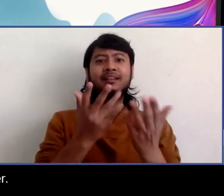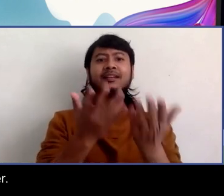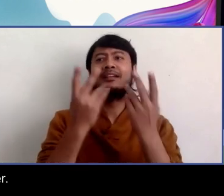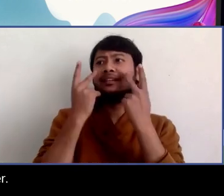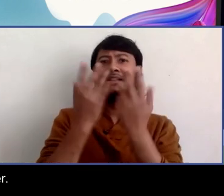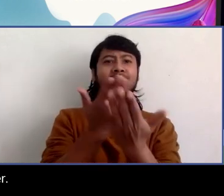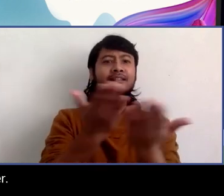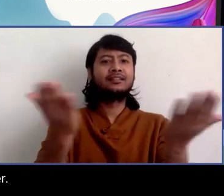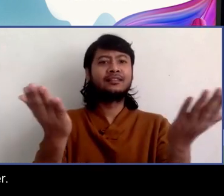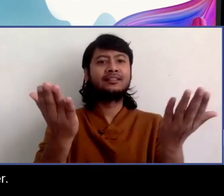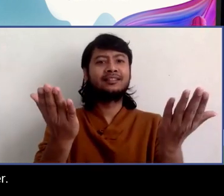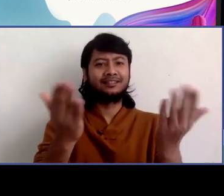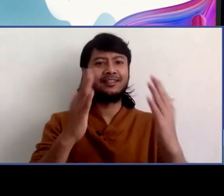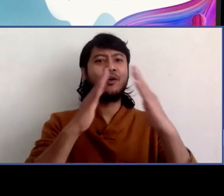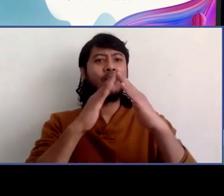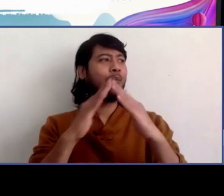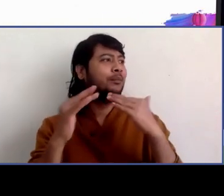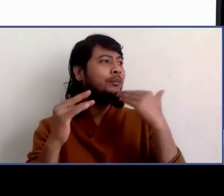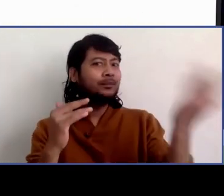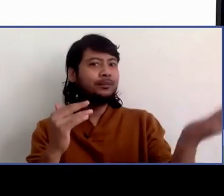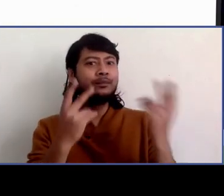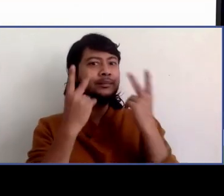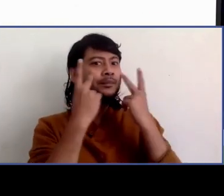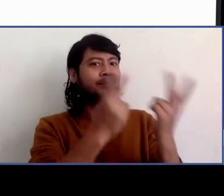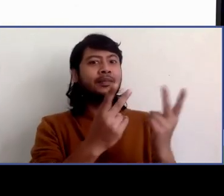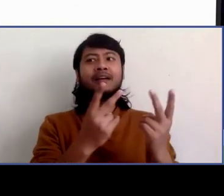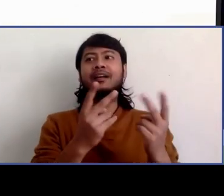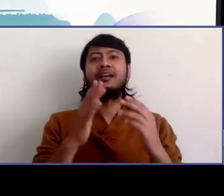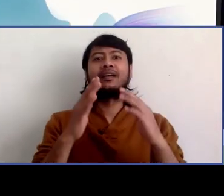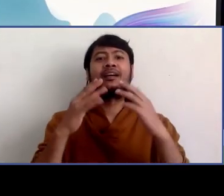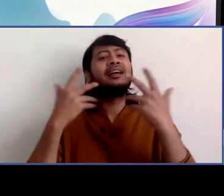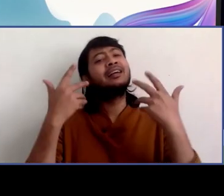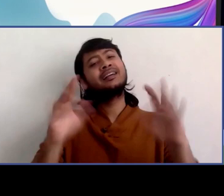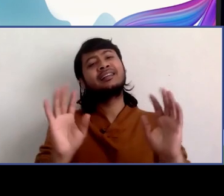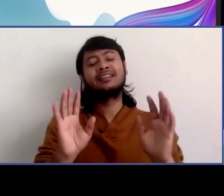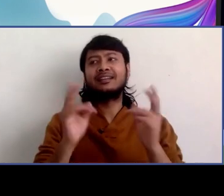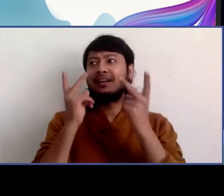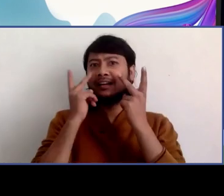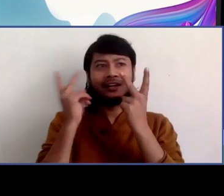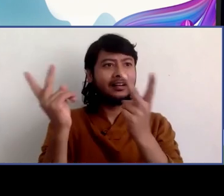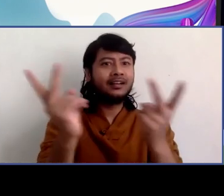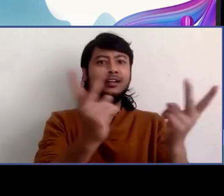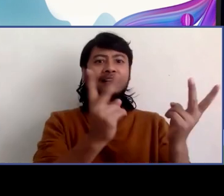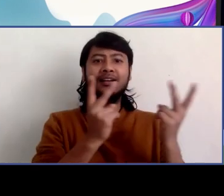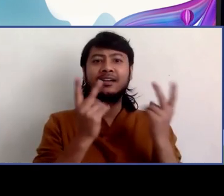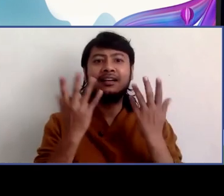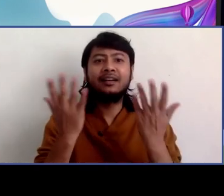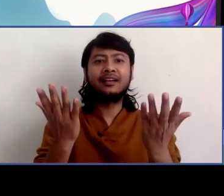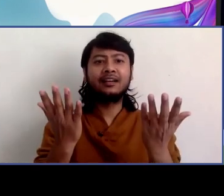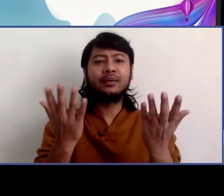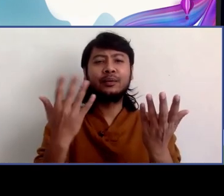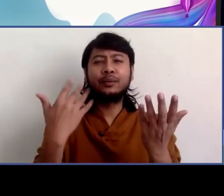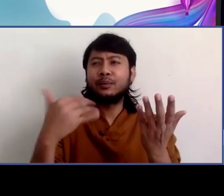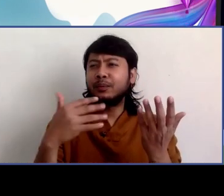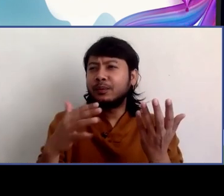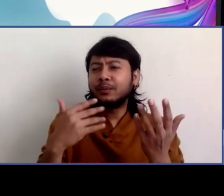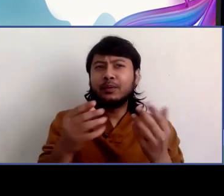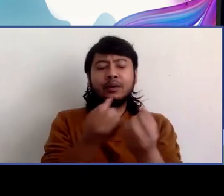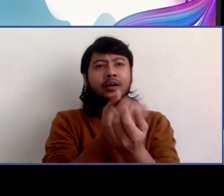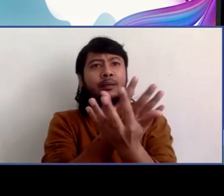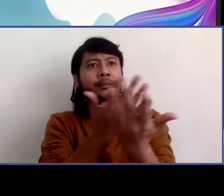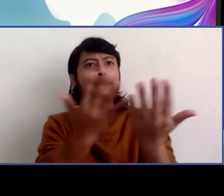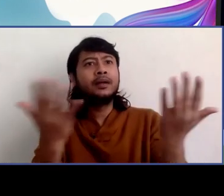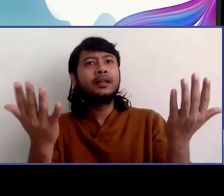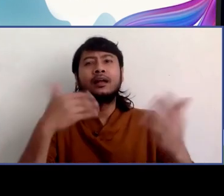of your window, peep out of your terrace, and you just look around, you will see that there's so many things happening